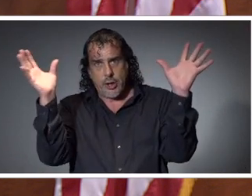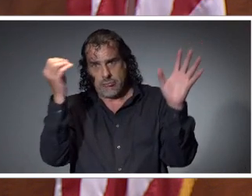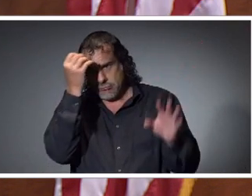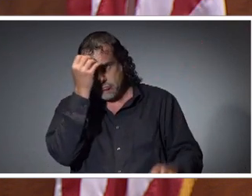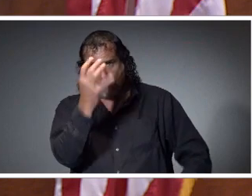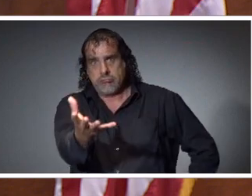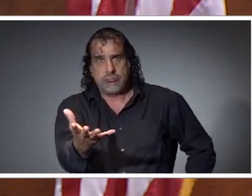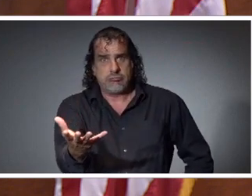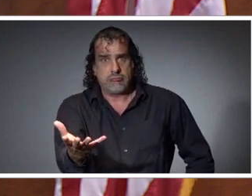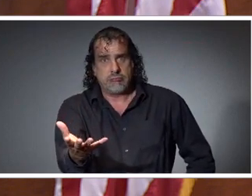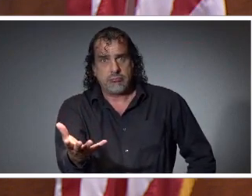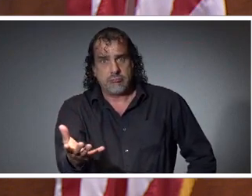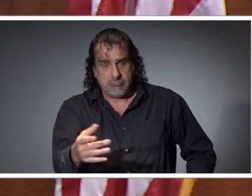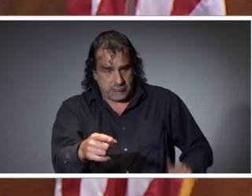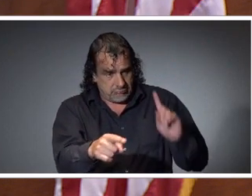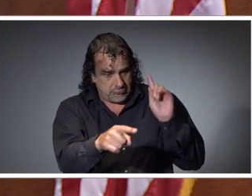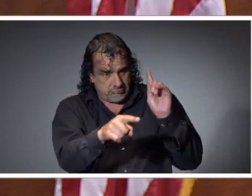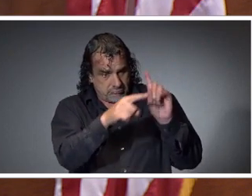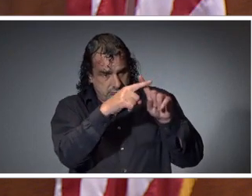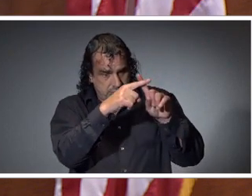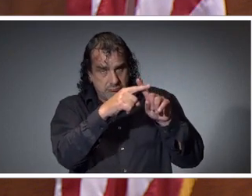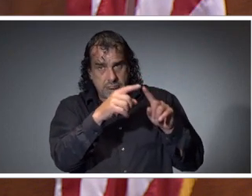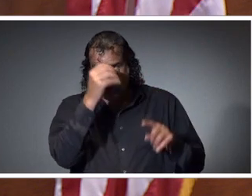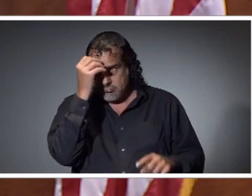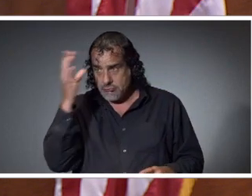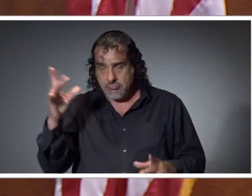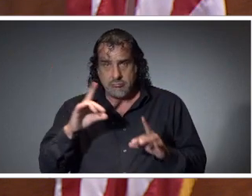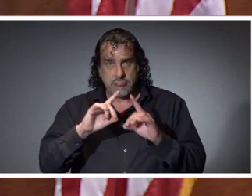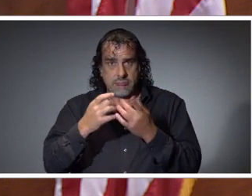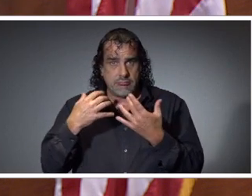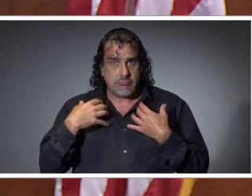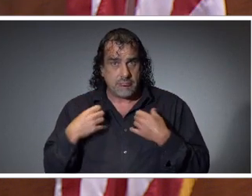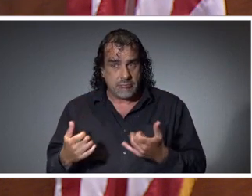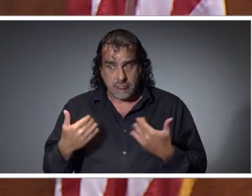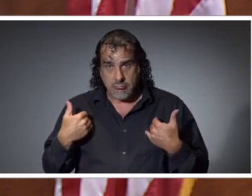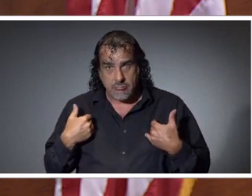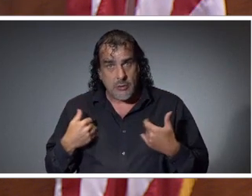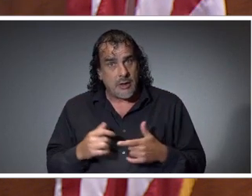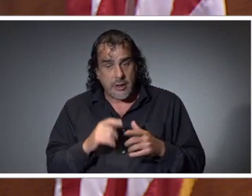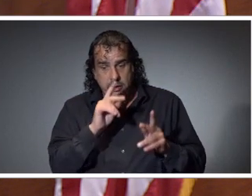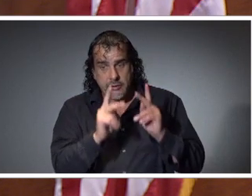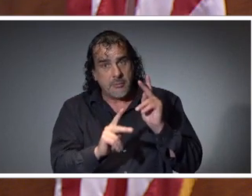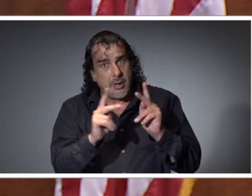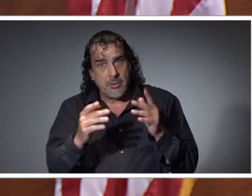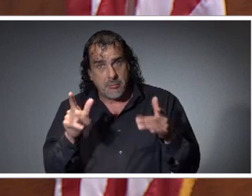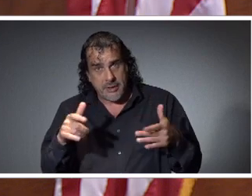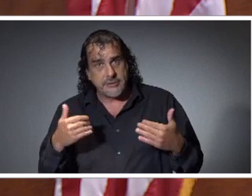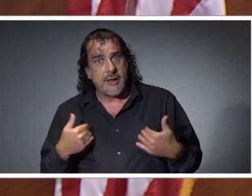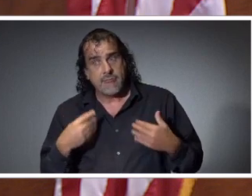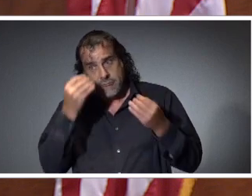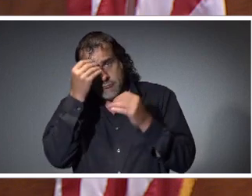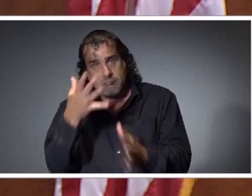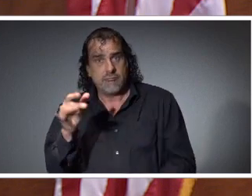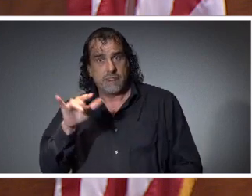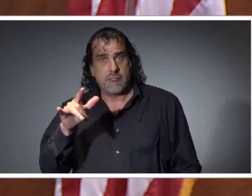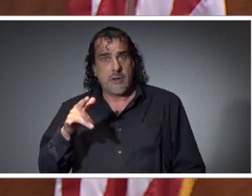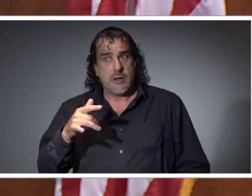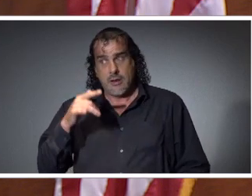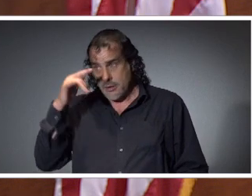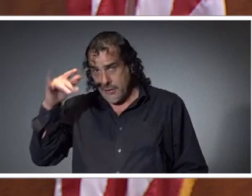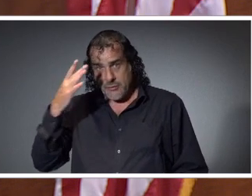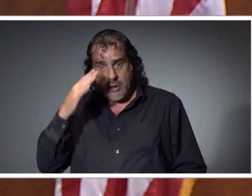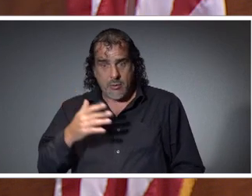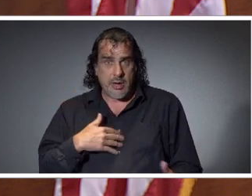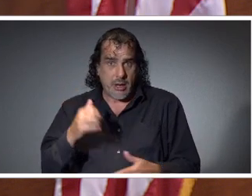be transparent when we get a positive test to the health department, and then we have to be transparent to the public. And it's the very reason that we are having